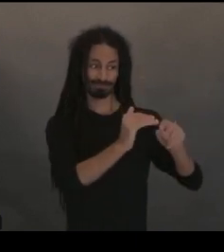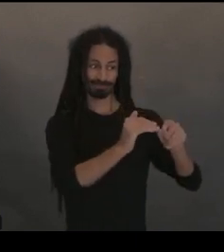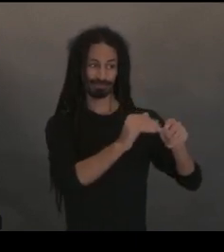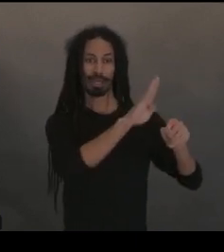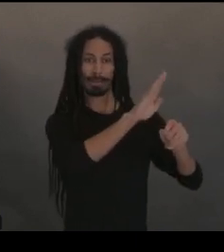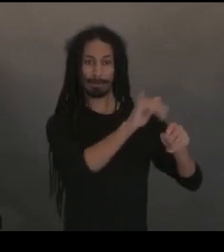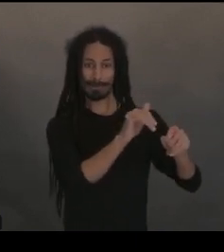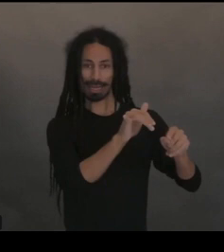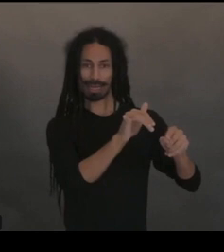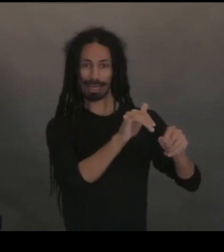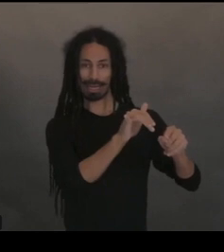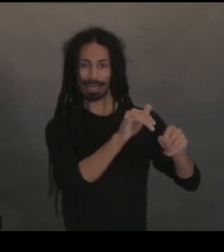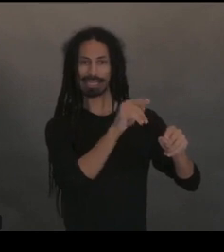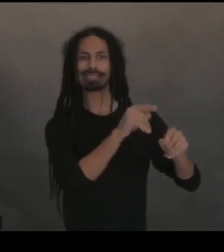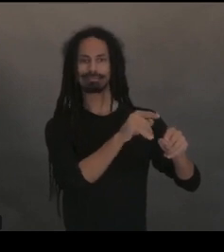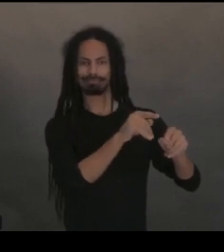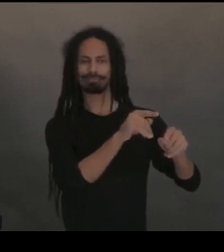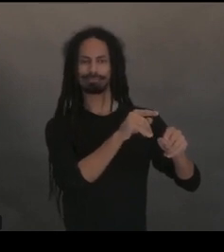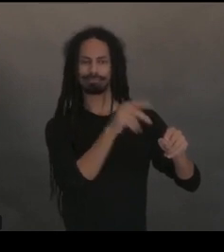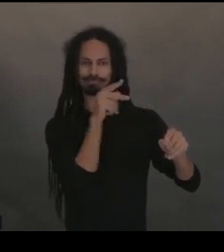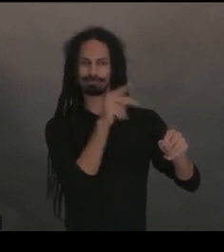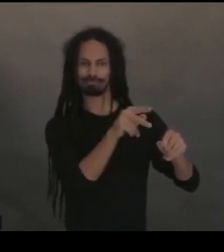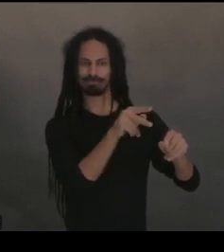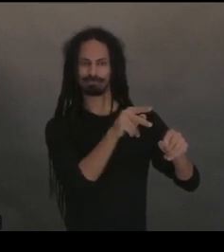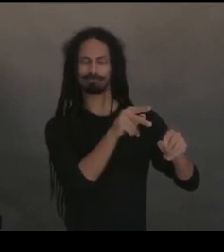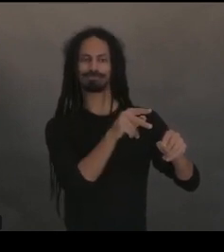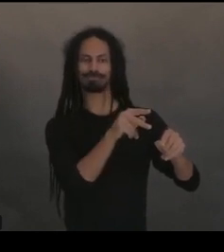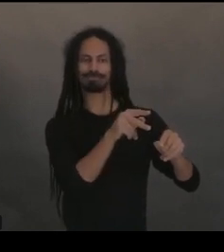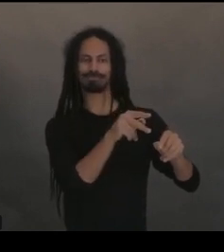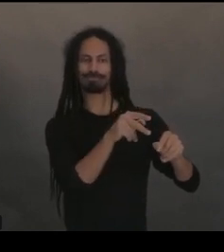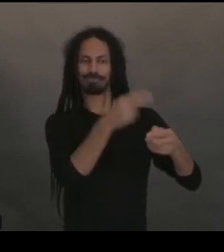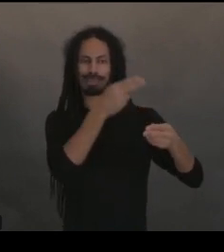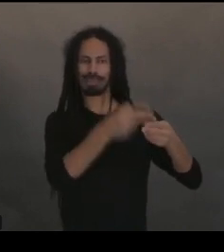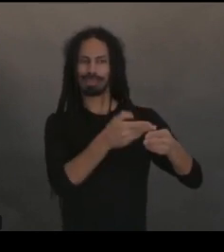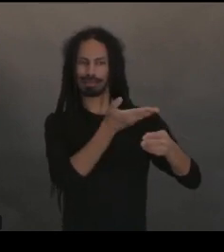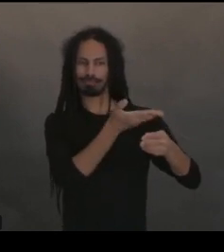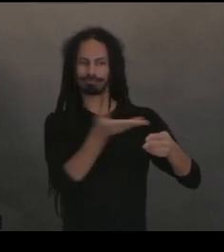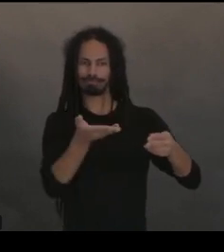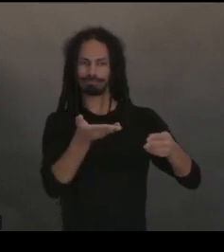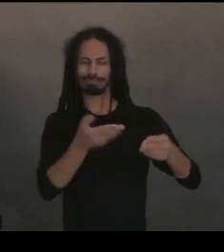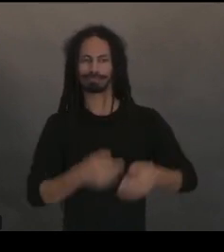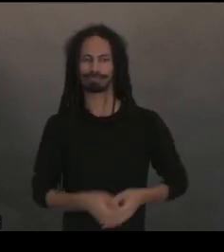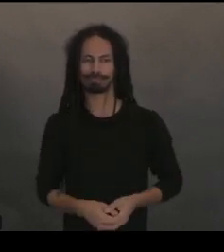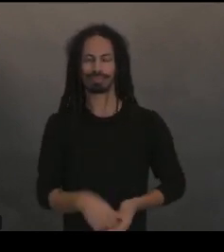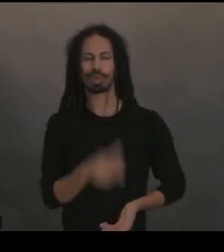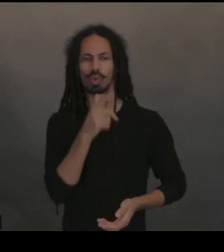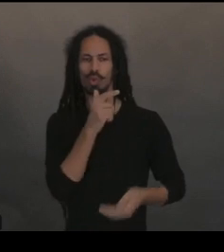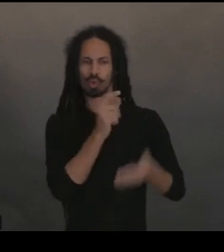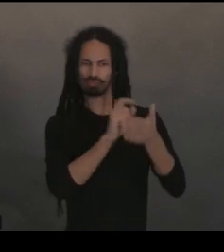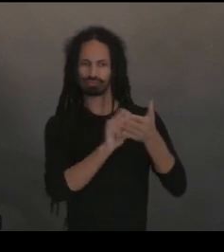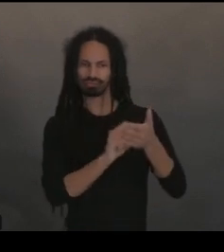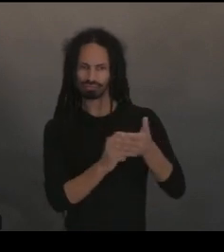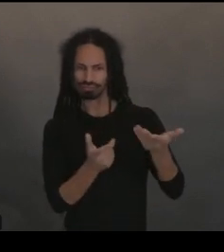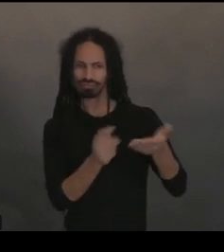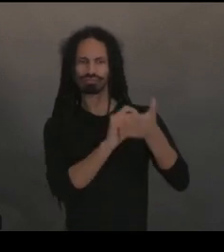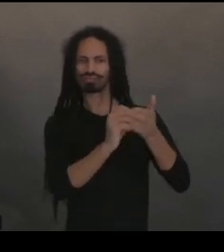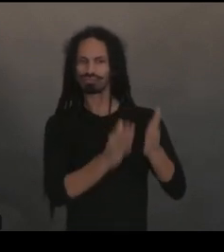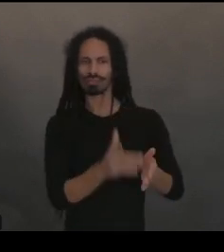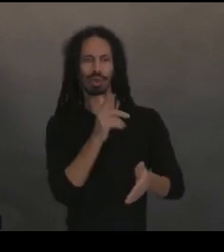by. It's indicating who wrote this, who was the author of this